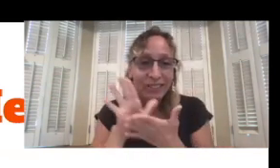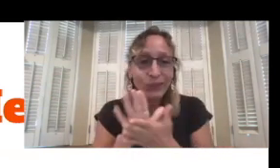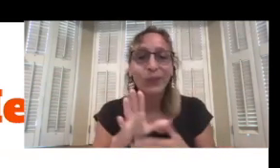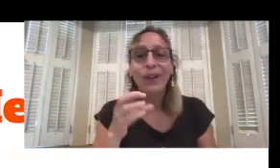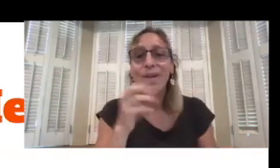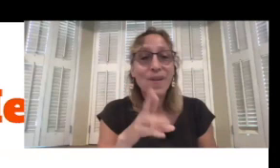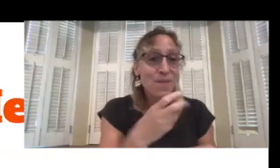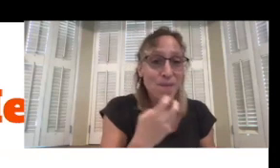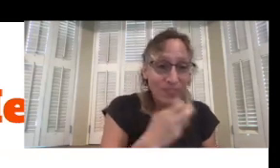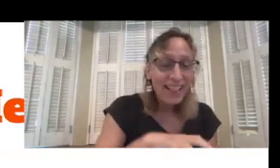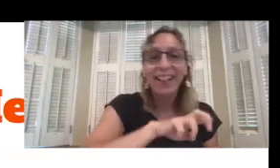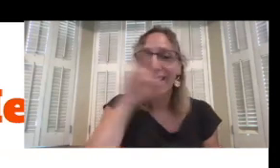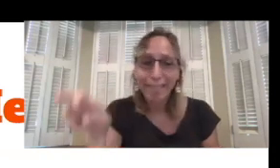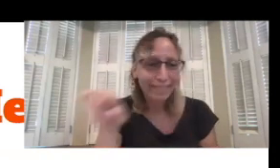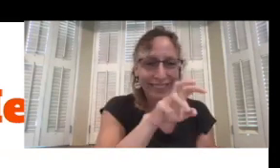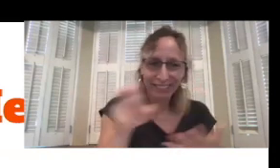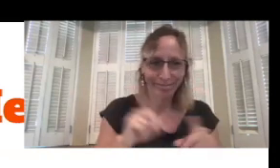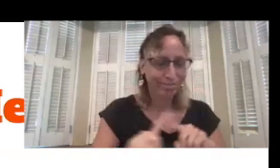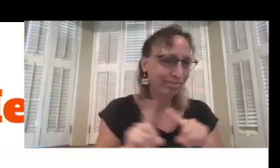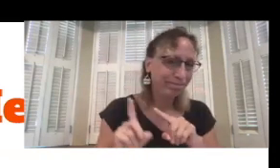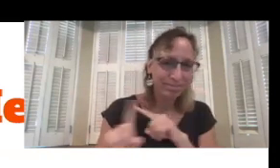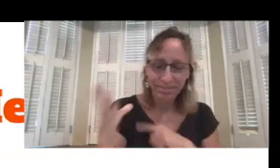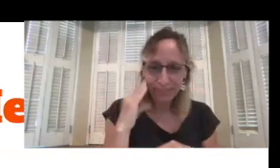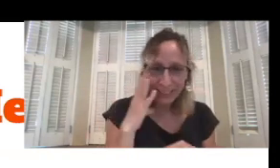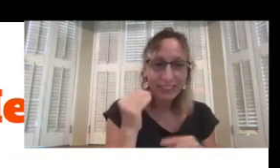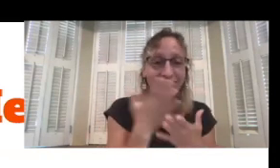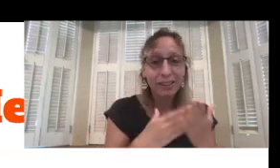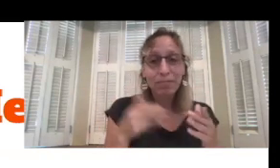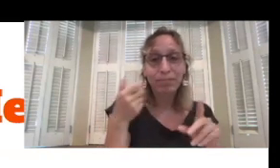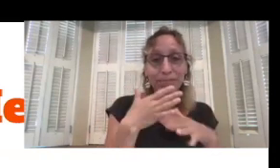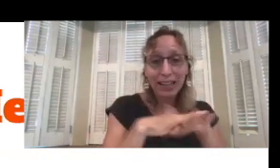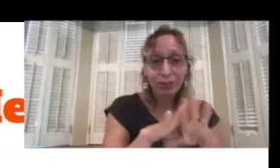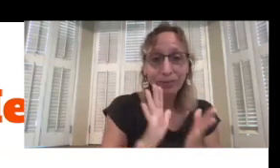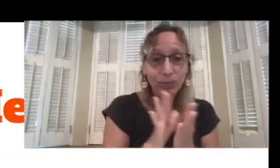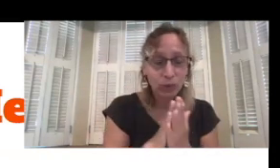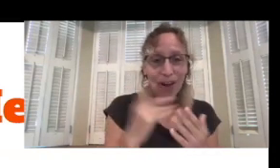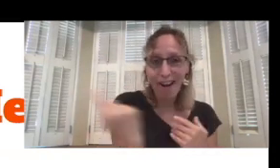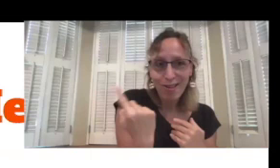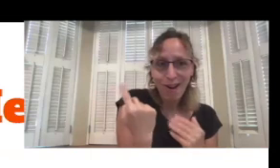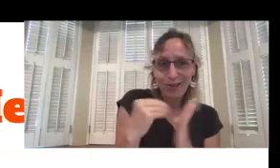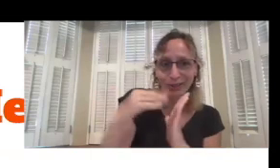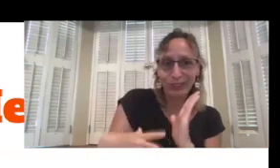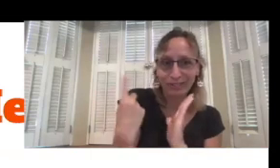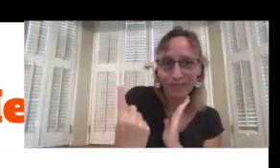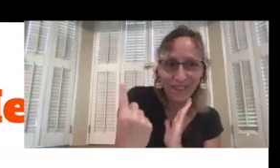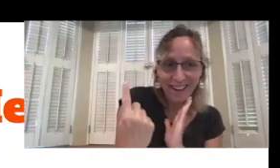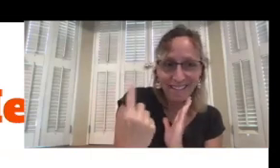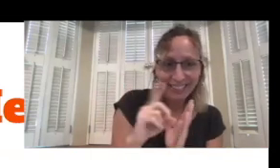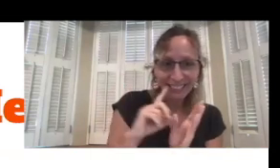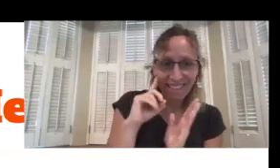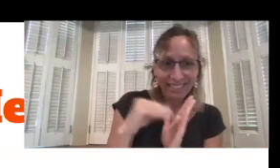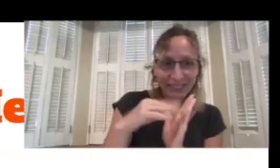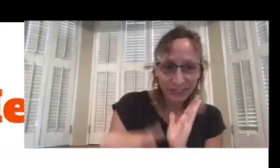They also have different educational backgrounds. They may have been educated in a public school setting or in a deaf school setting.